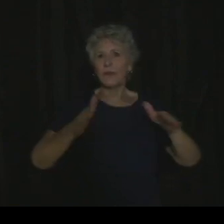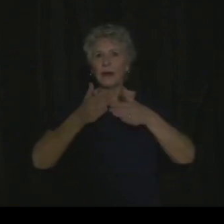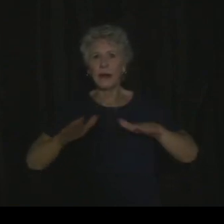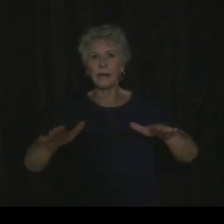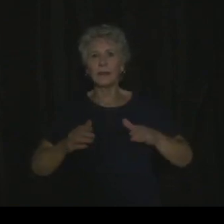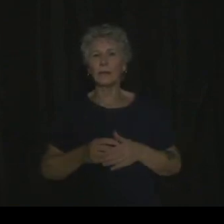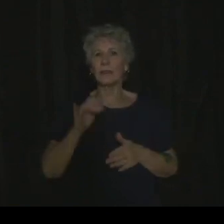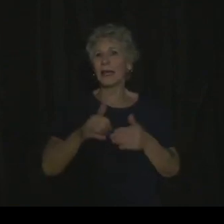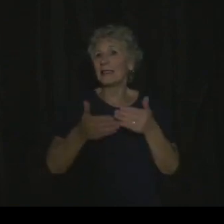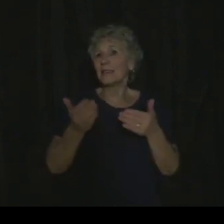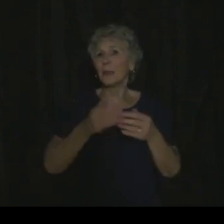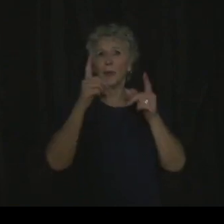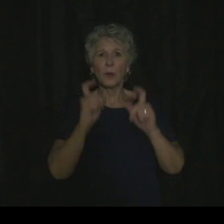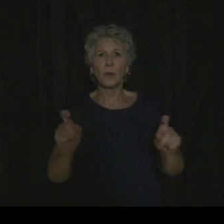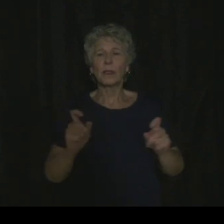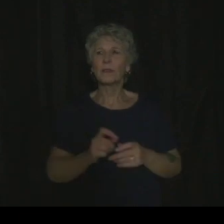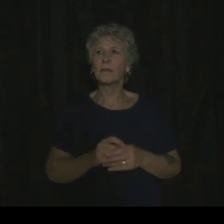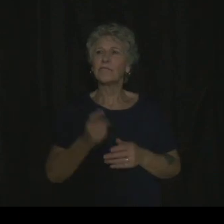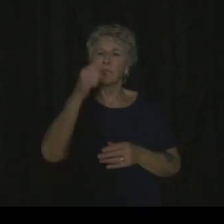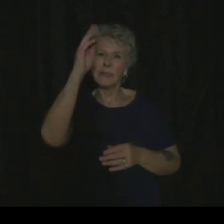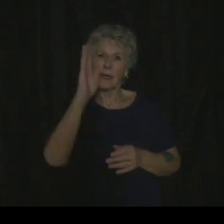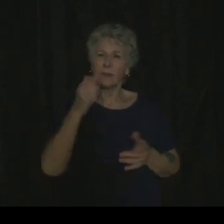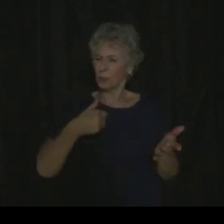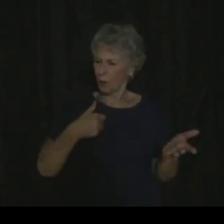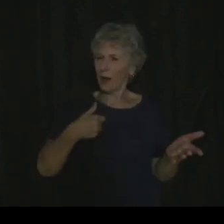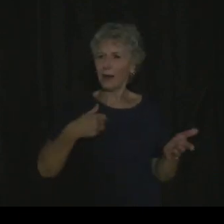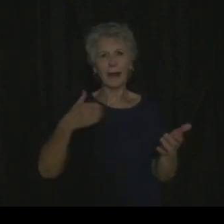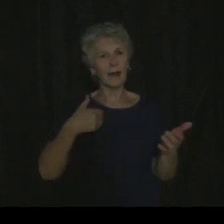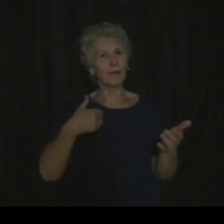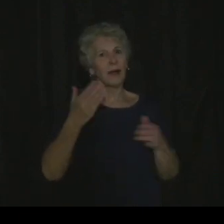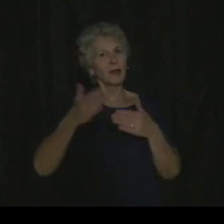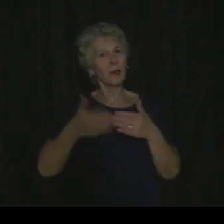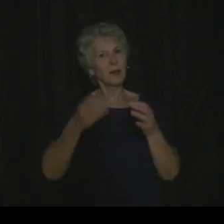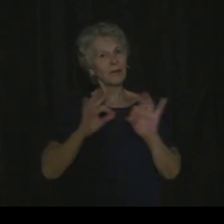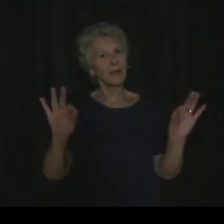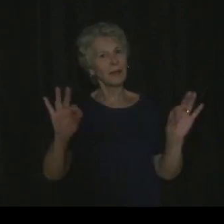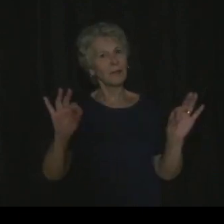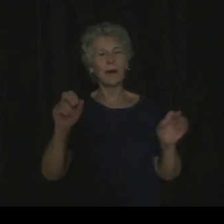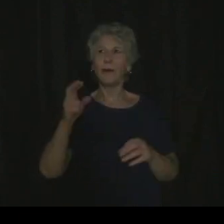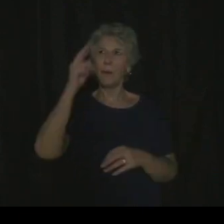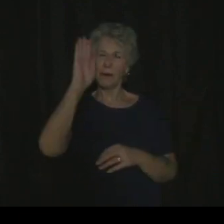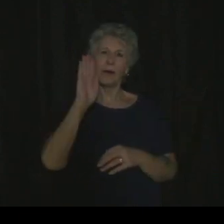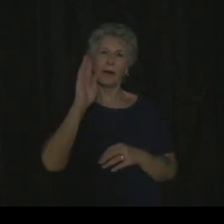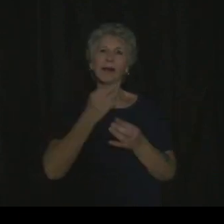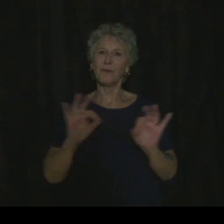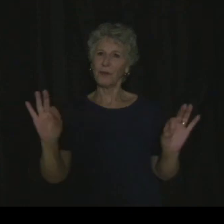that simple question, do I have total freedom, or does God have total freedom?